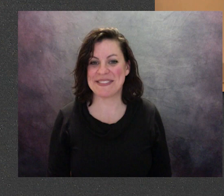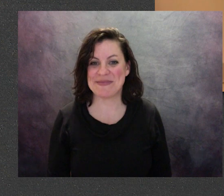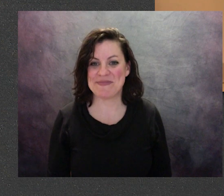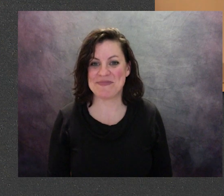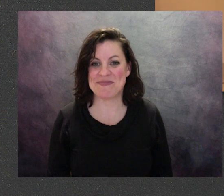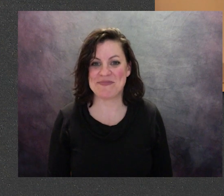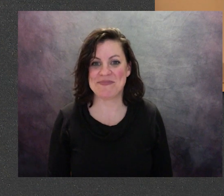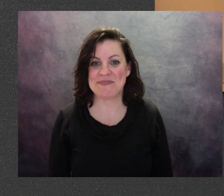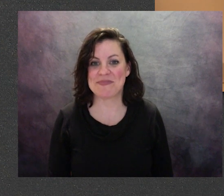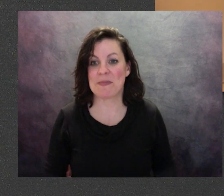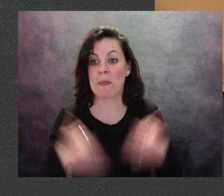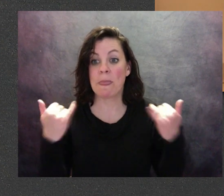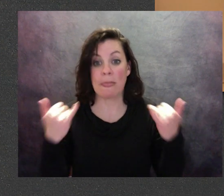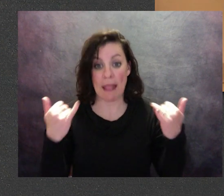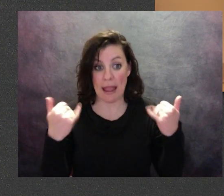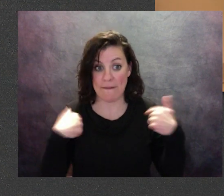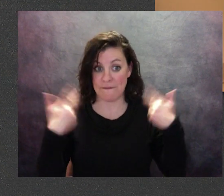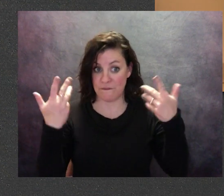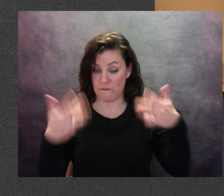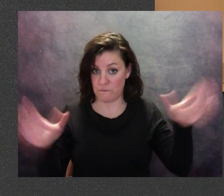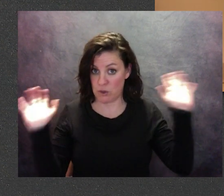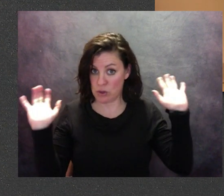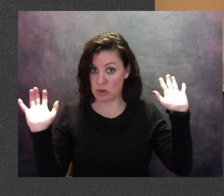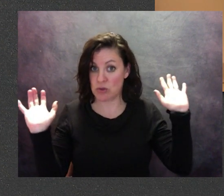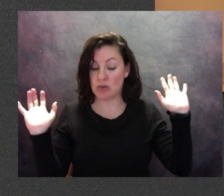Yes, and now I'm going to take my magnet away